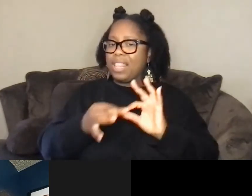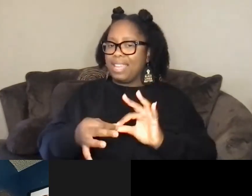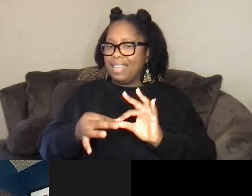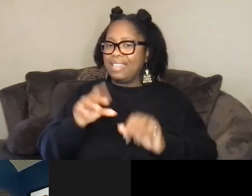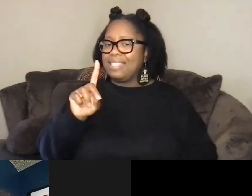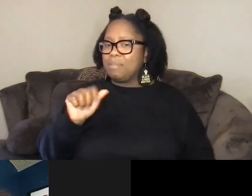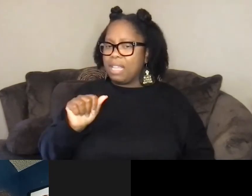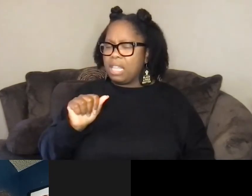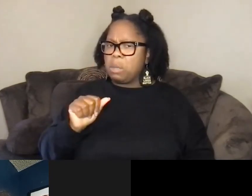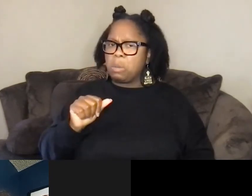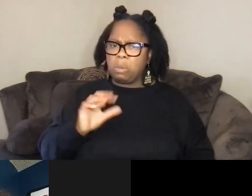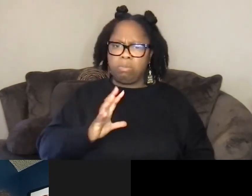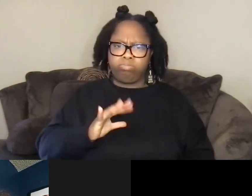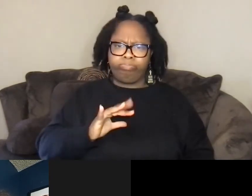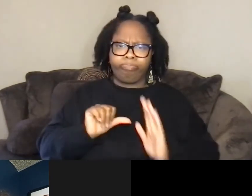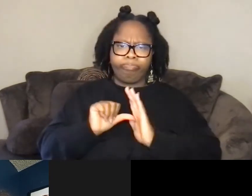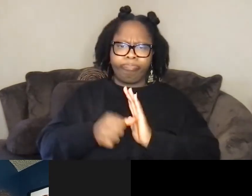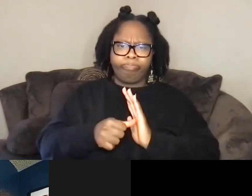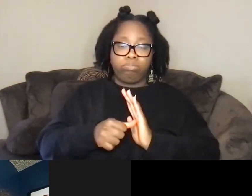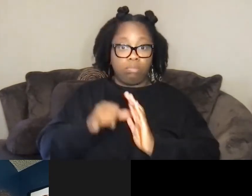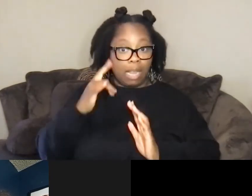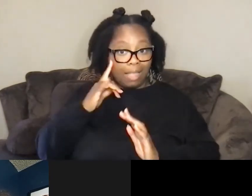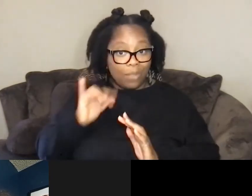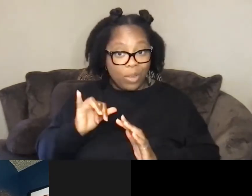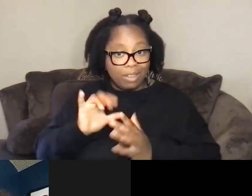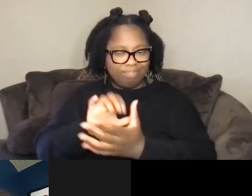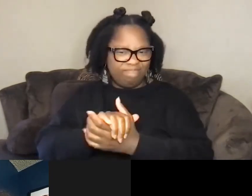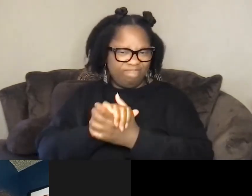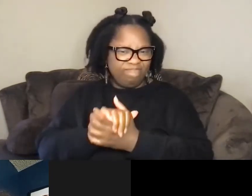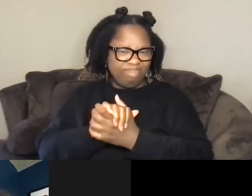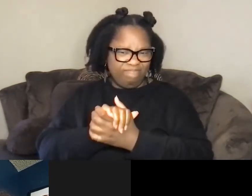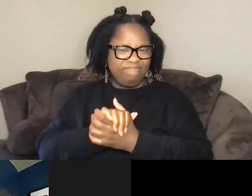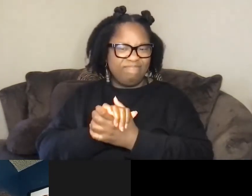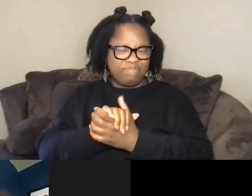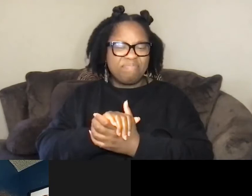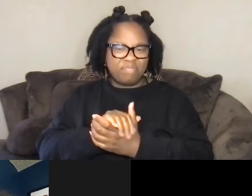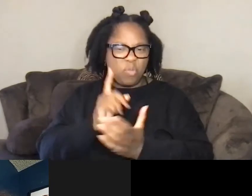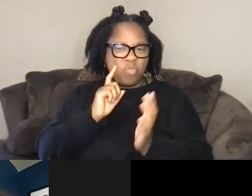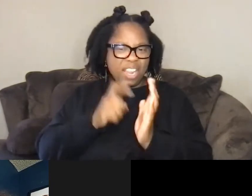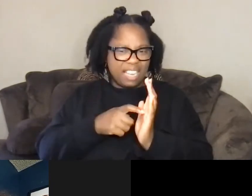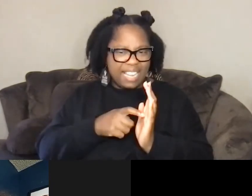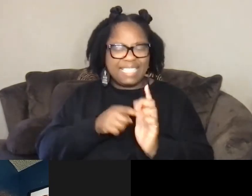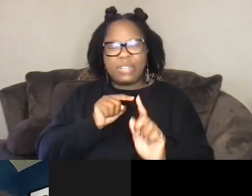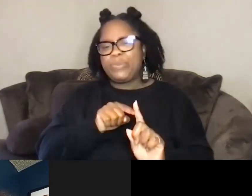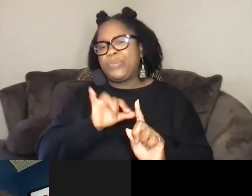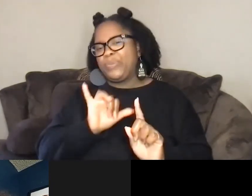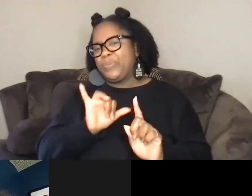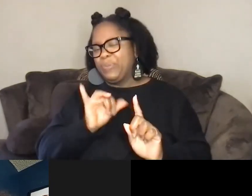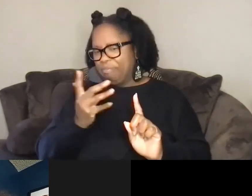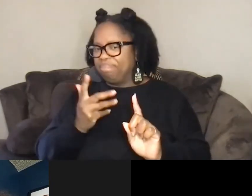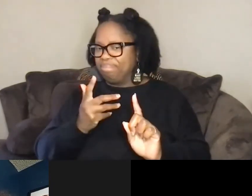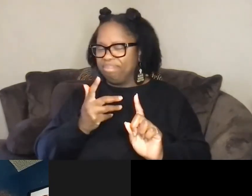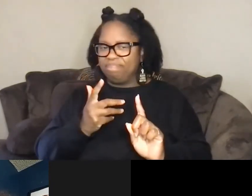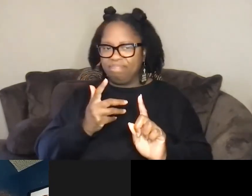impressive. Mm-hmm. Congratulations to California for seeing absolutely. That and recognizing what potentially was going